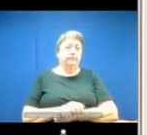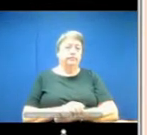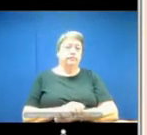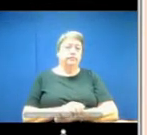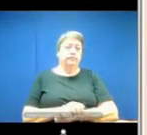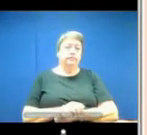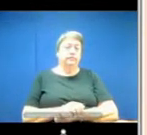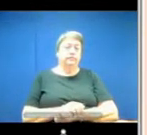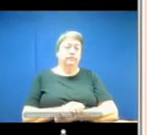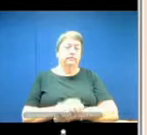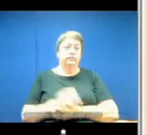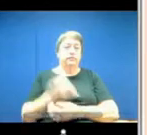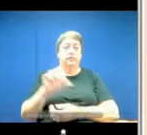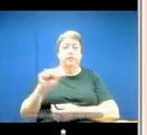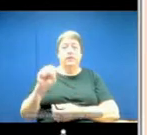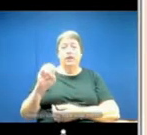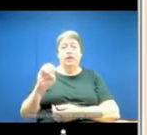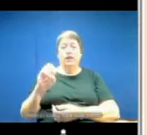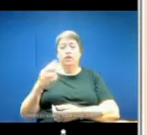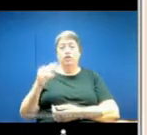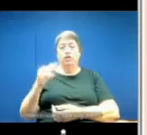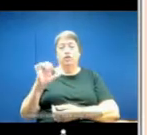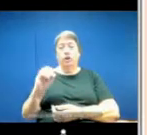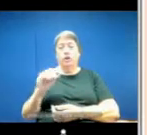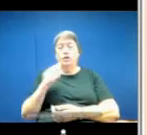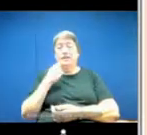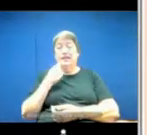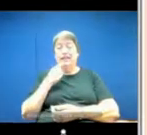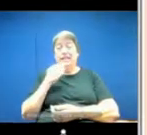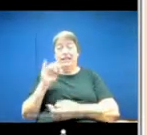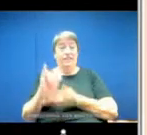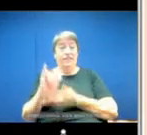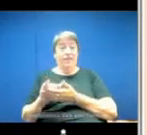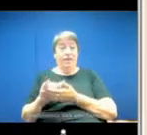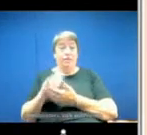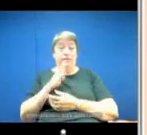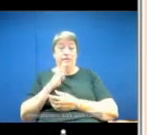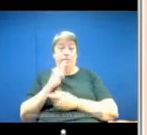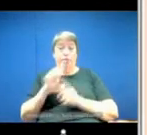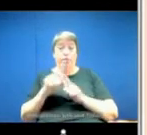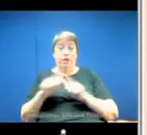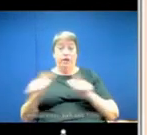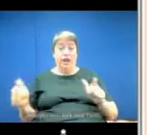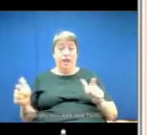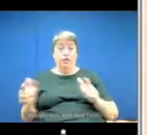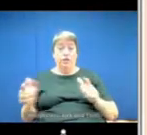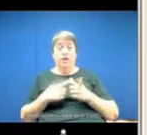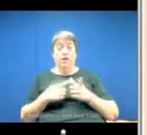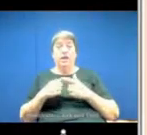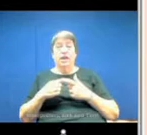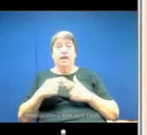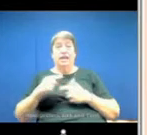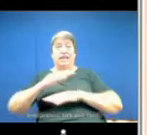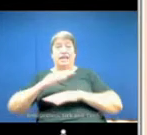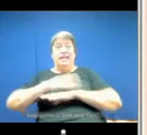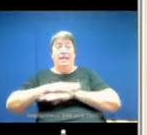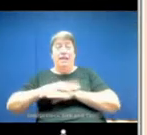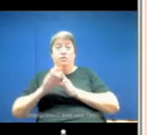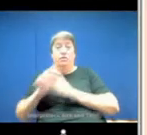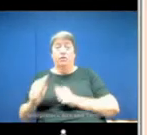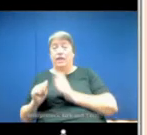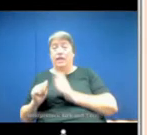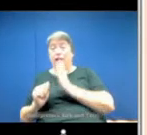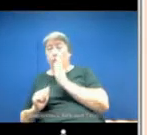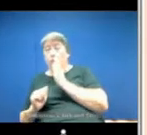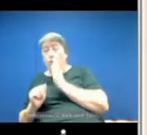And Sergio says if this was a spoken language interpretation, the table interpreters can whisper, and though there are no problems,